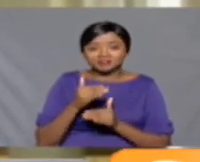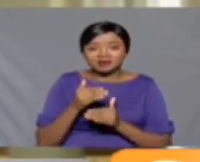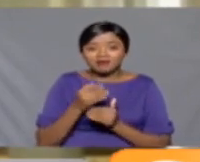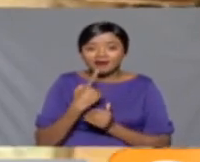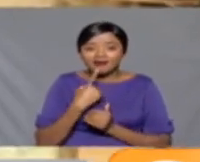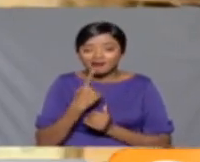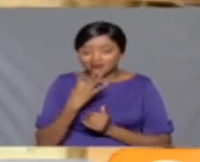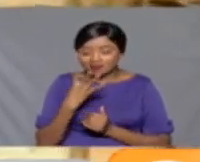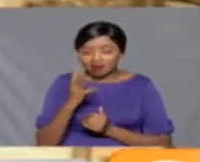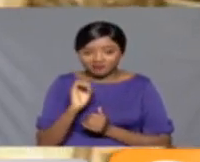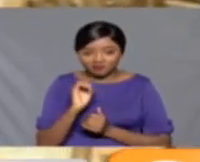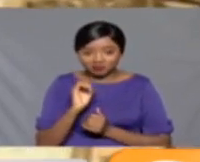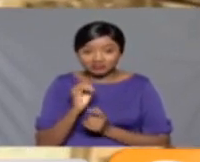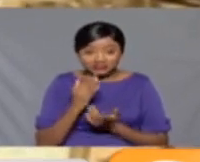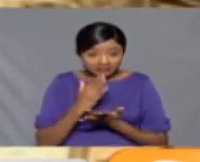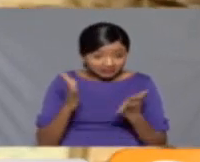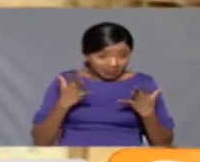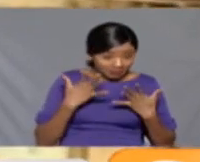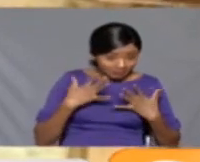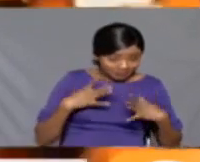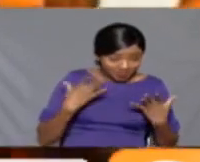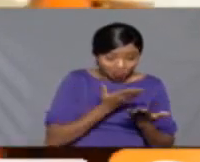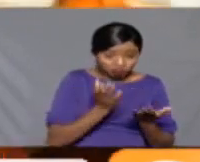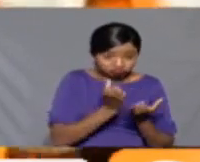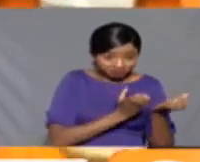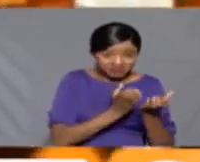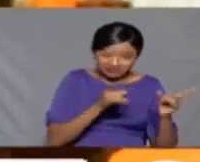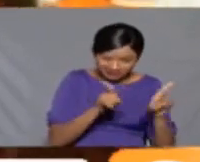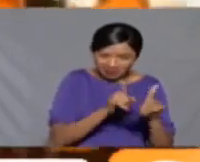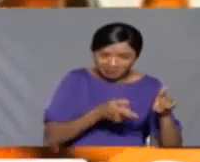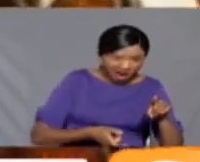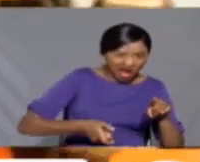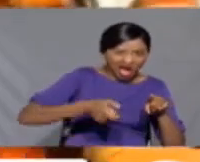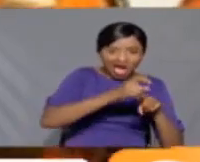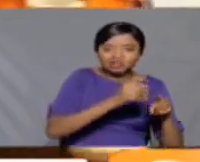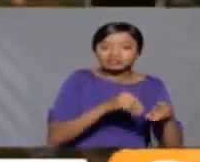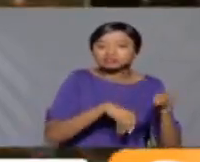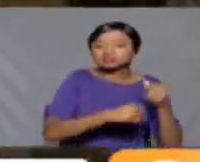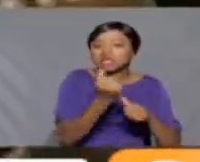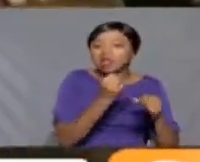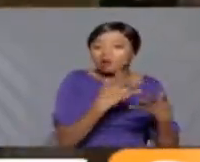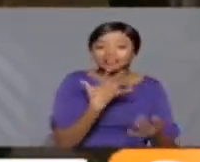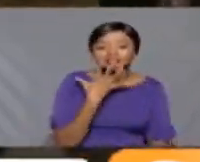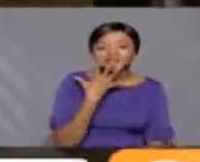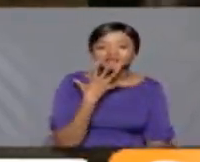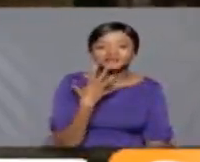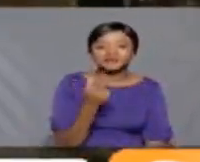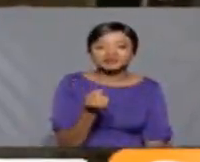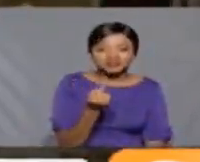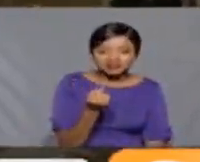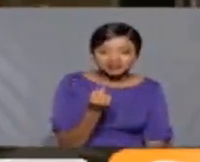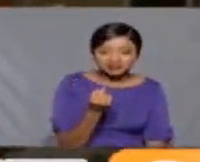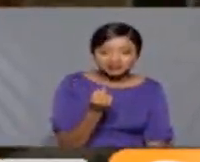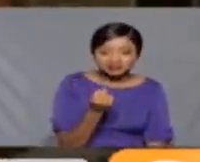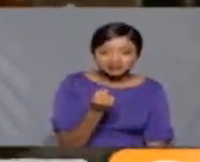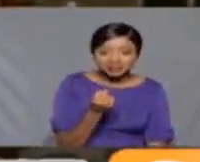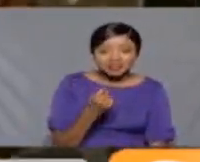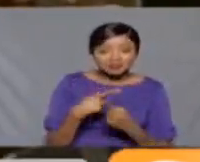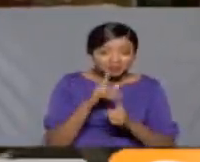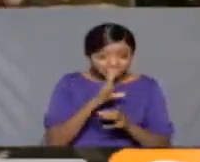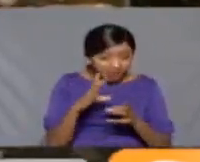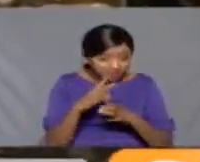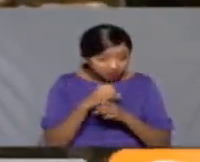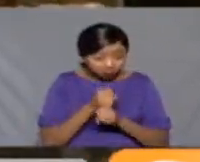beer products, some retailers had hiked the same to sell at 500 shillings. The association further warning that the